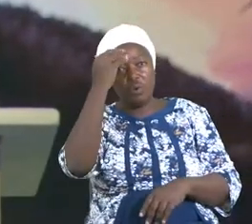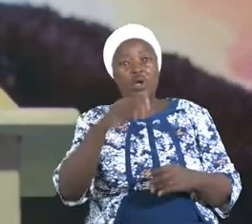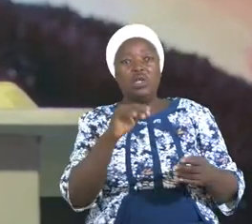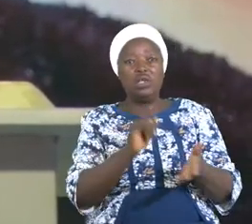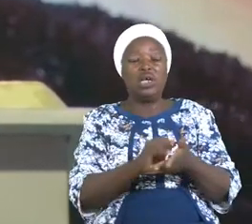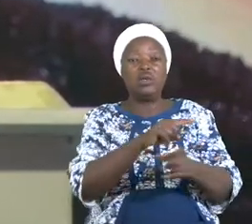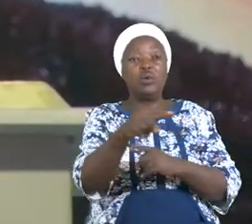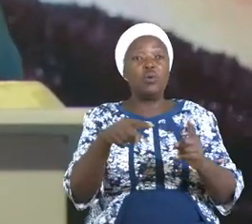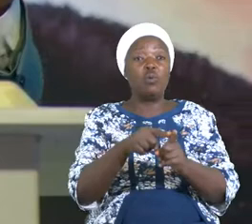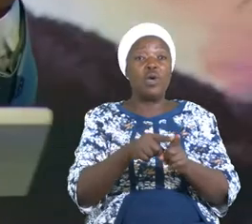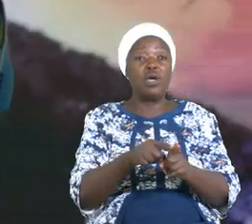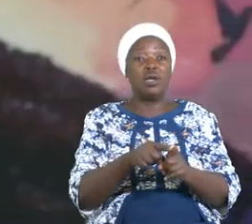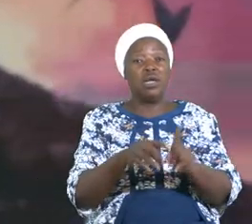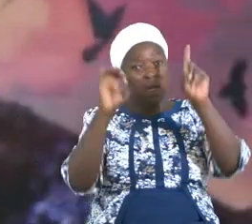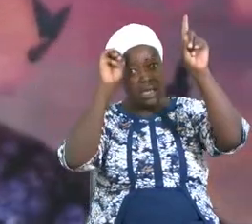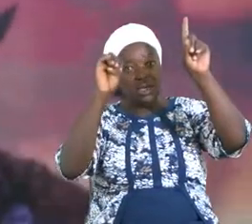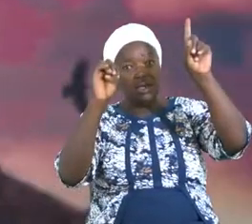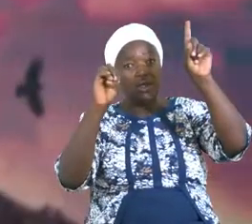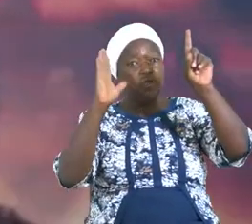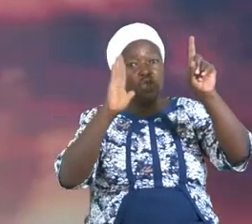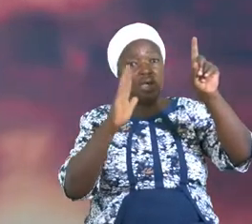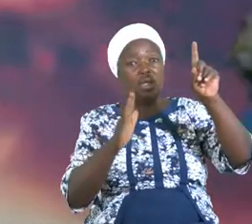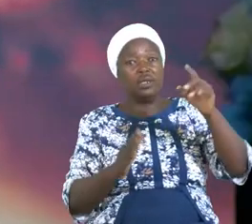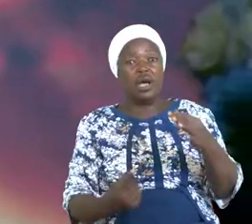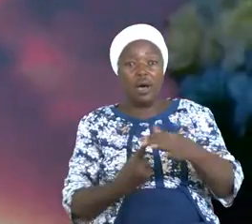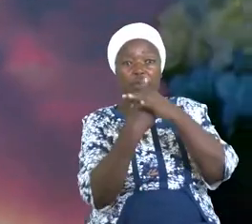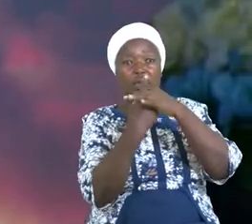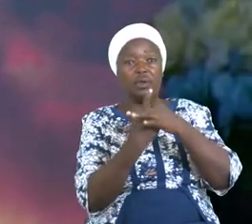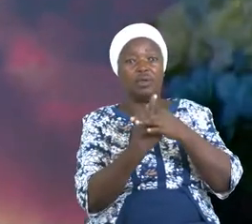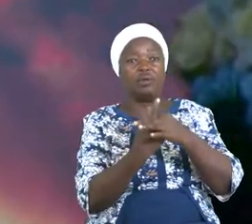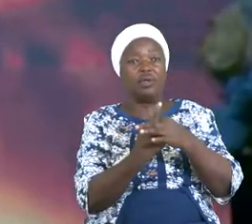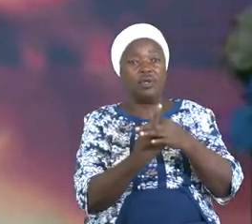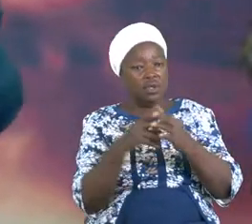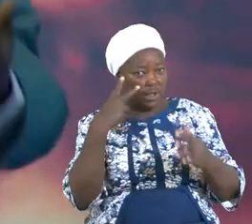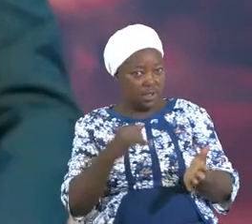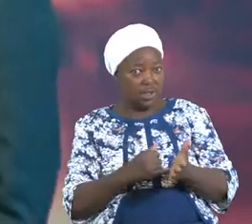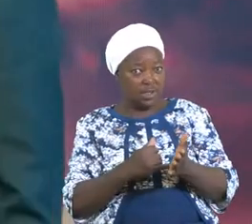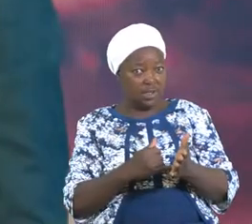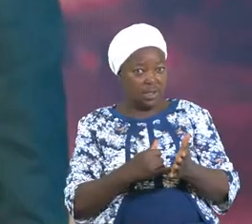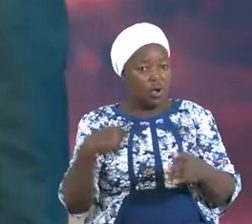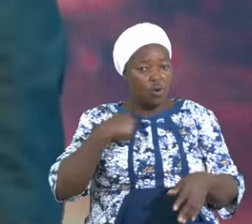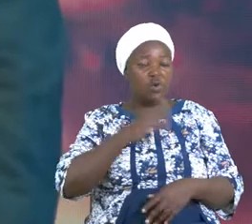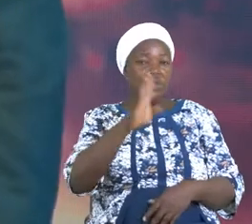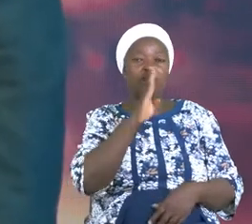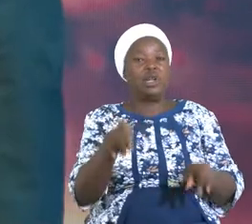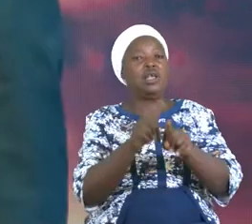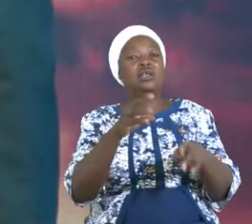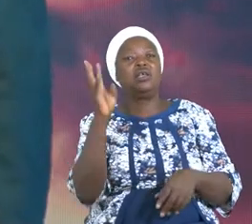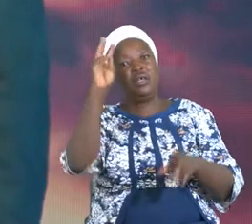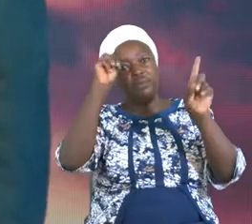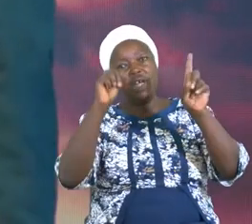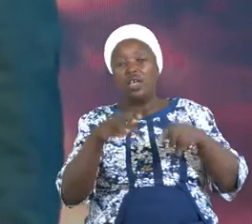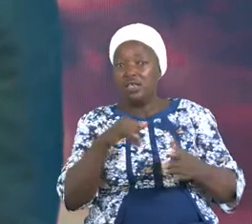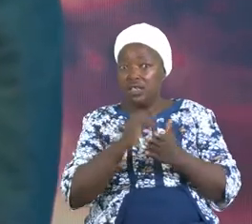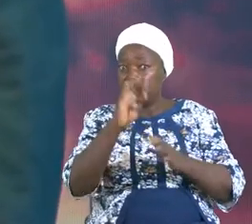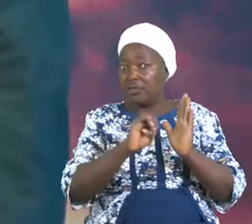when he shall appear, look at this, we shall be like him. He is the pattern,